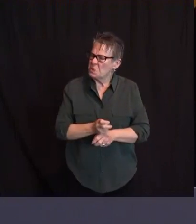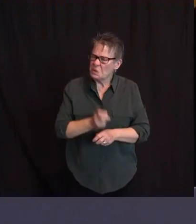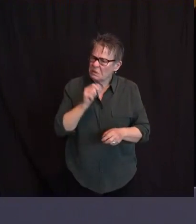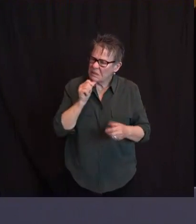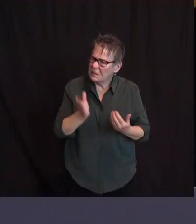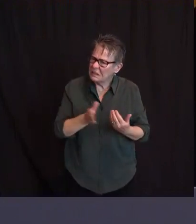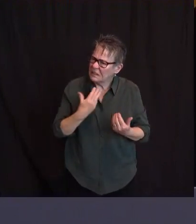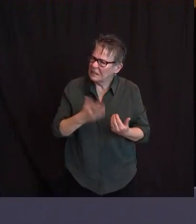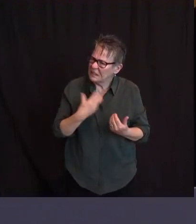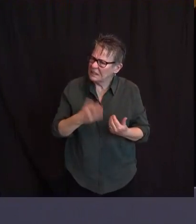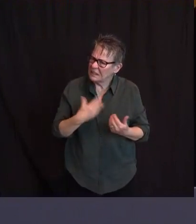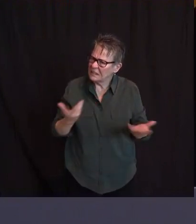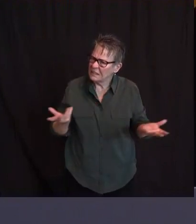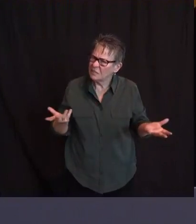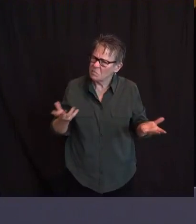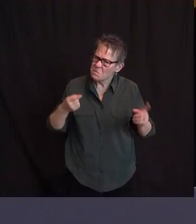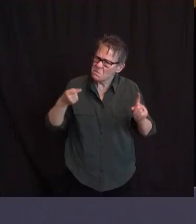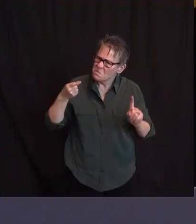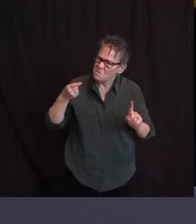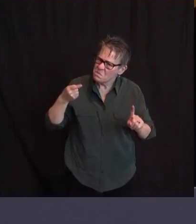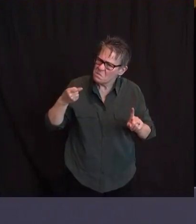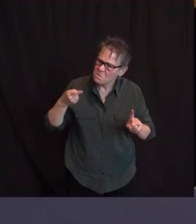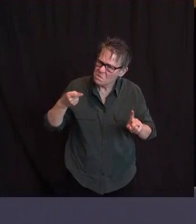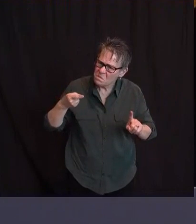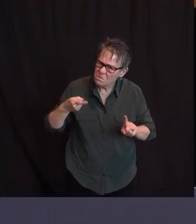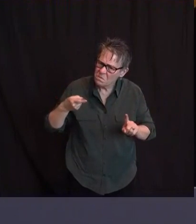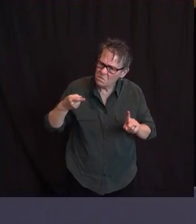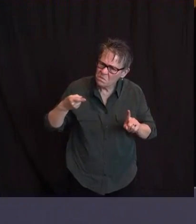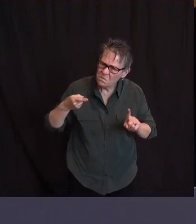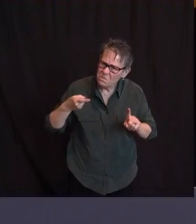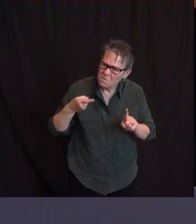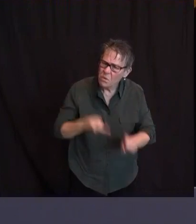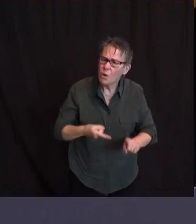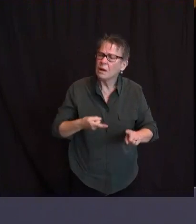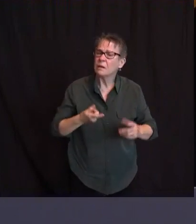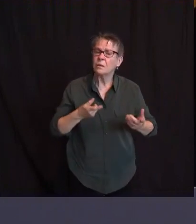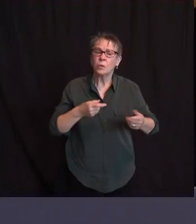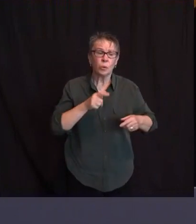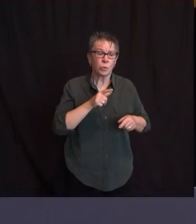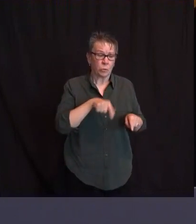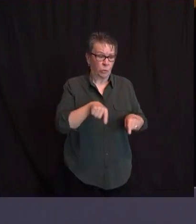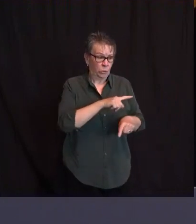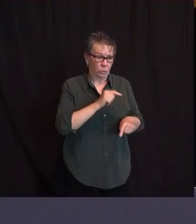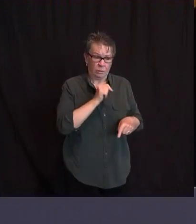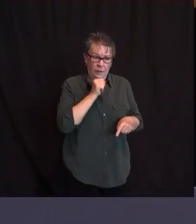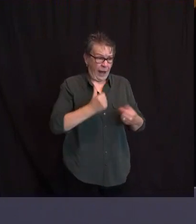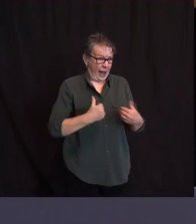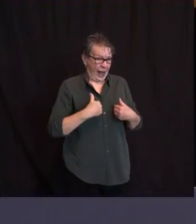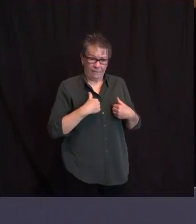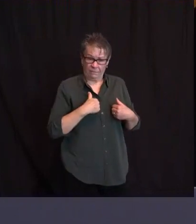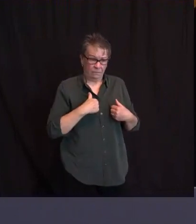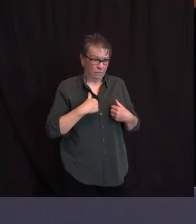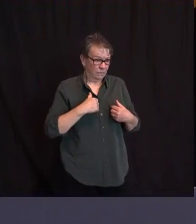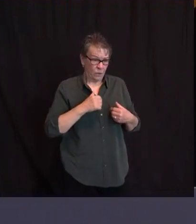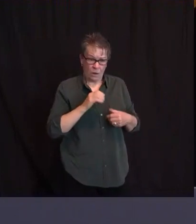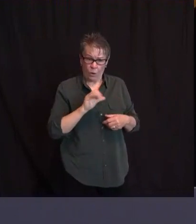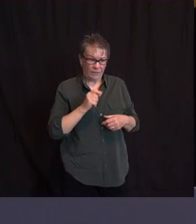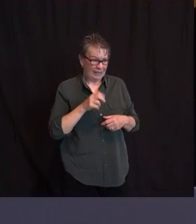they need. According to the data reported from our hospitals right now, there are